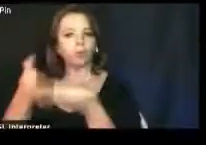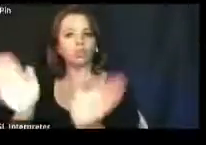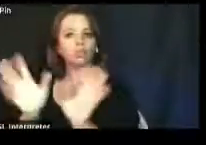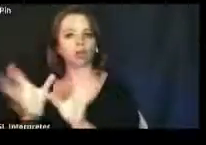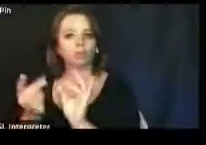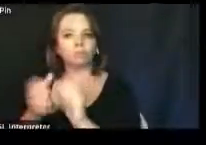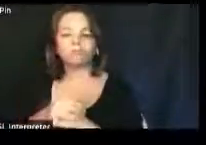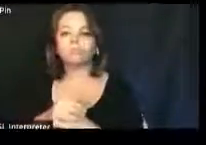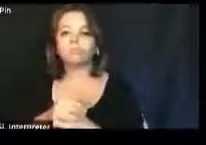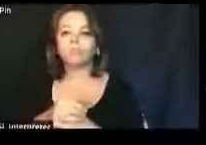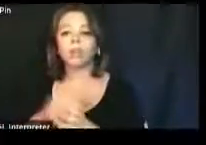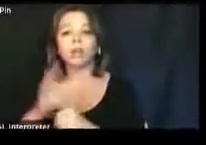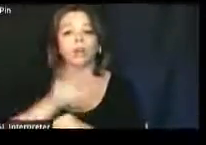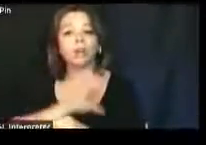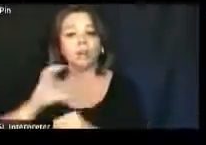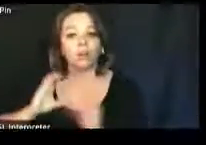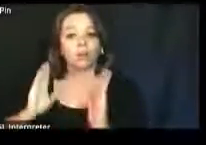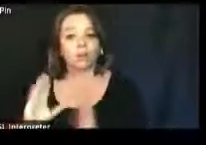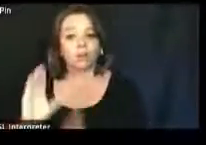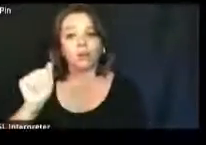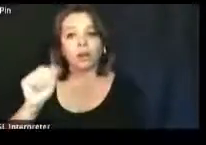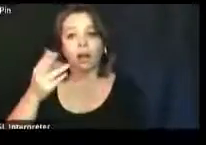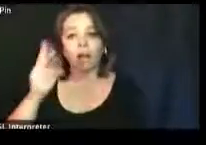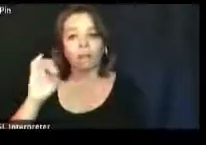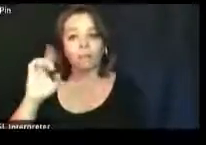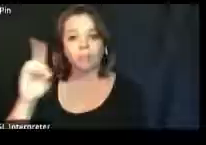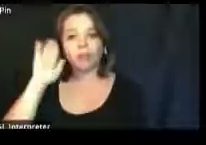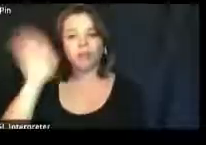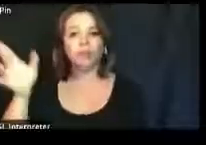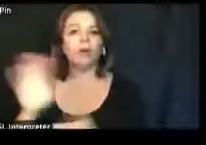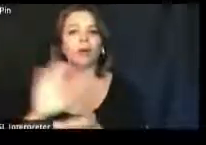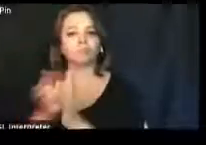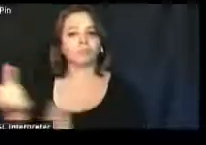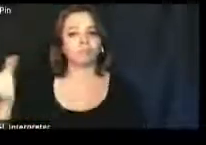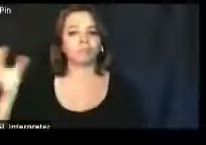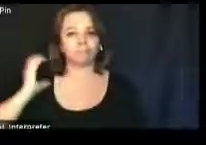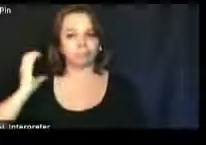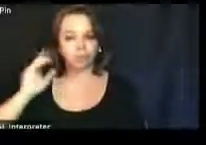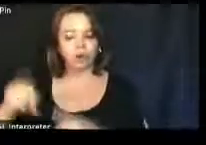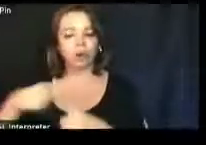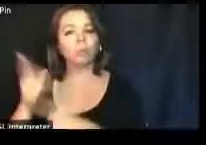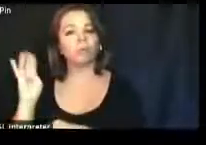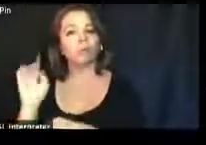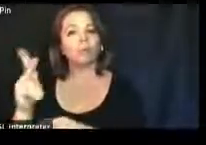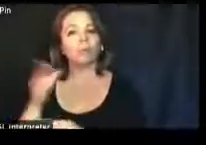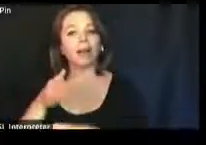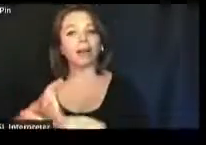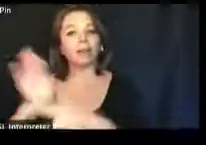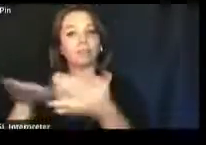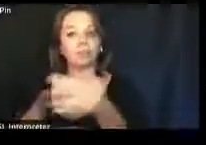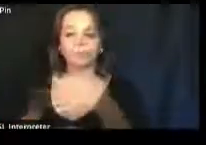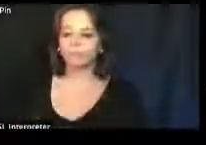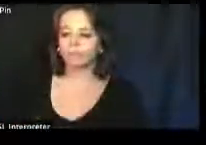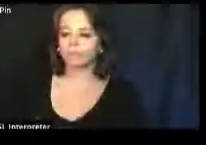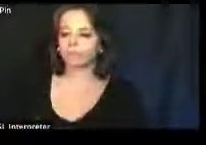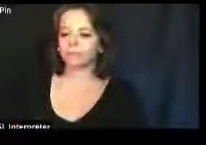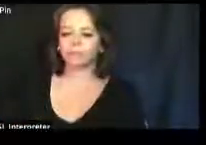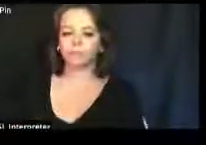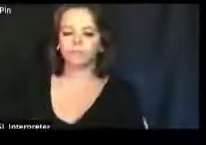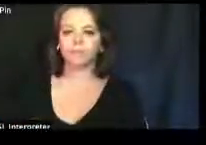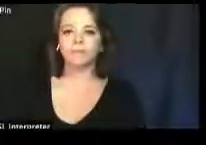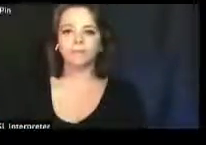Ahmad will lead us through that process when we return at 5:45 p.m. So we're on break, and thank you.